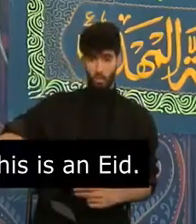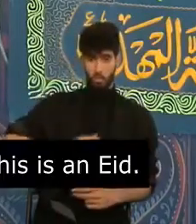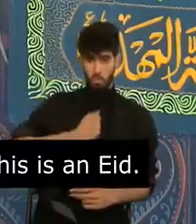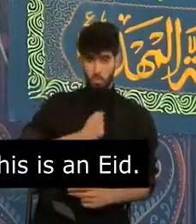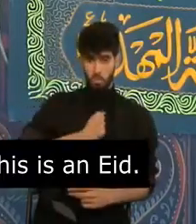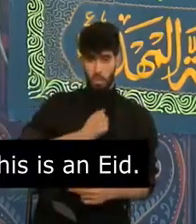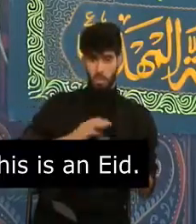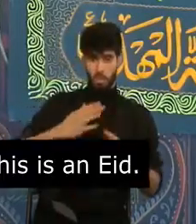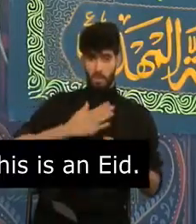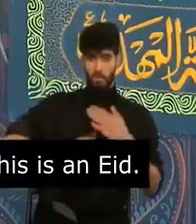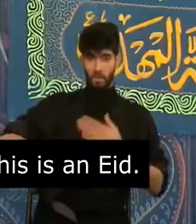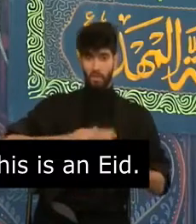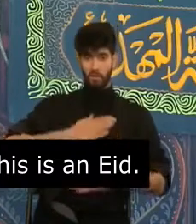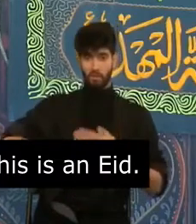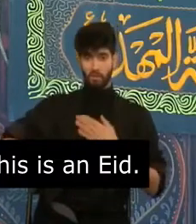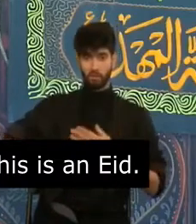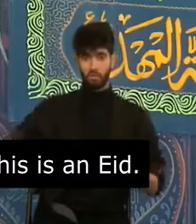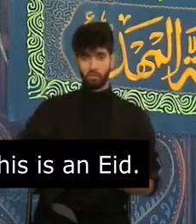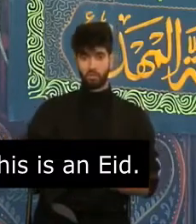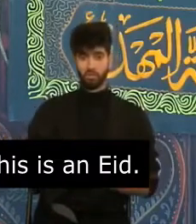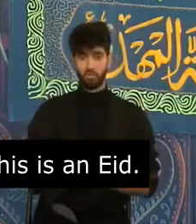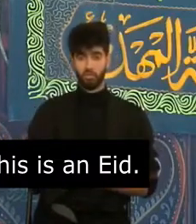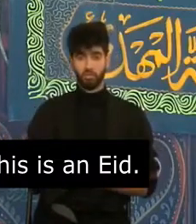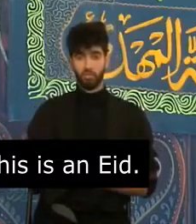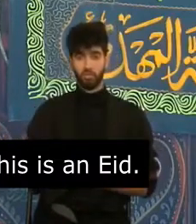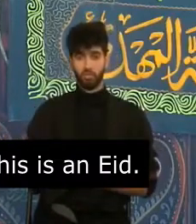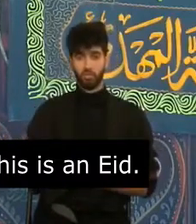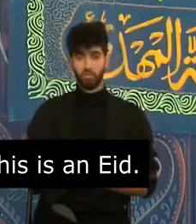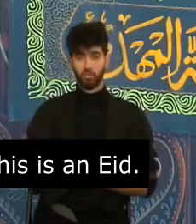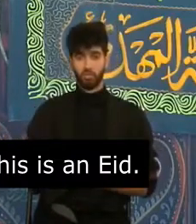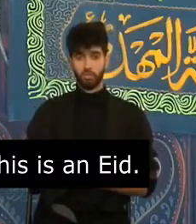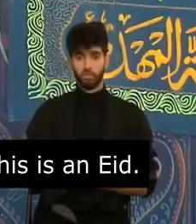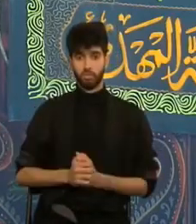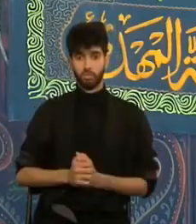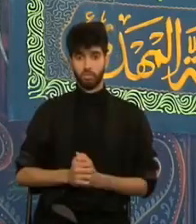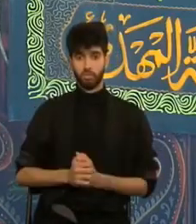Now, I've given the nasiha, and this is an Eid.